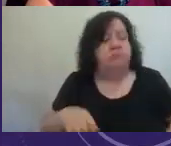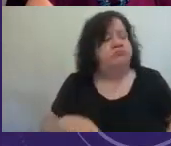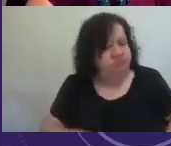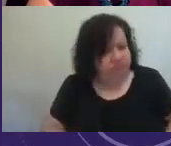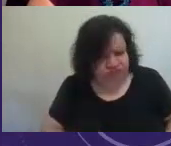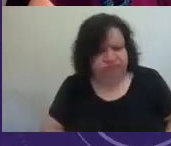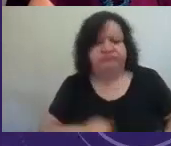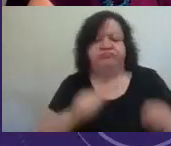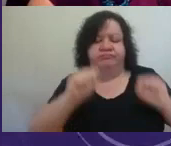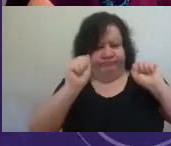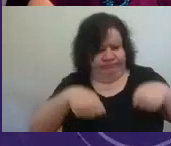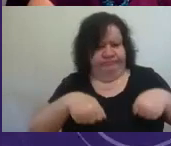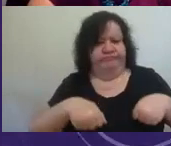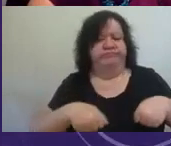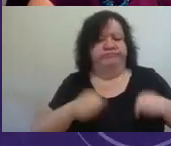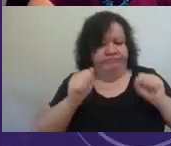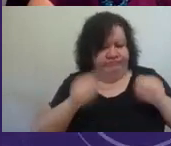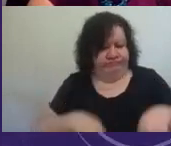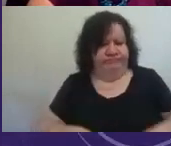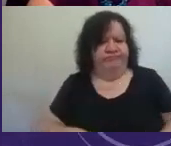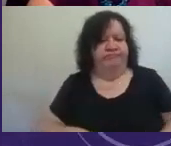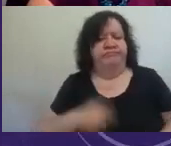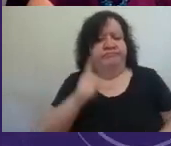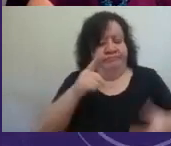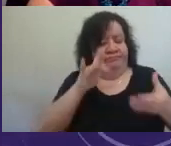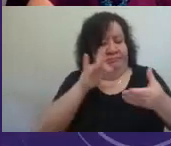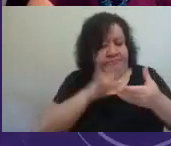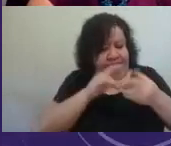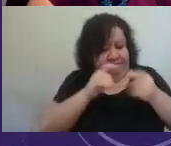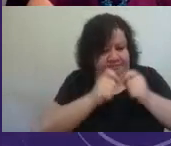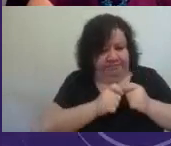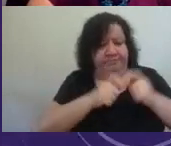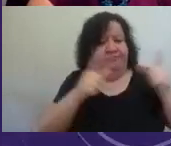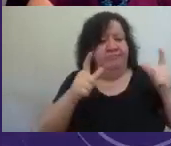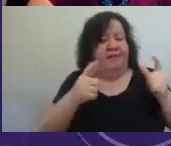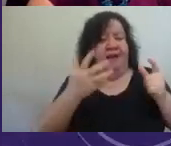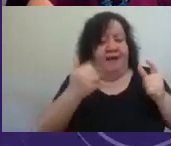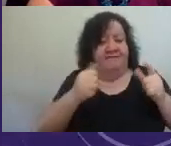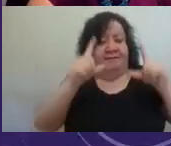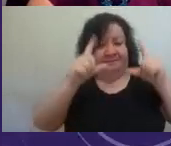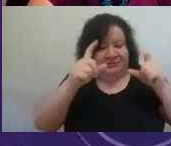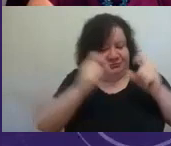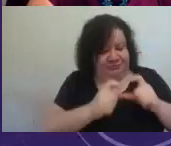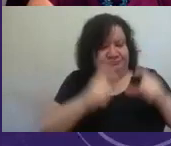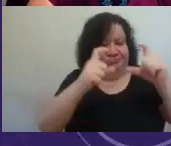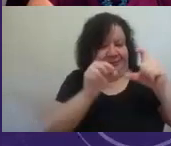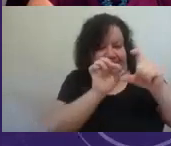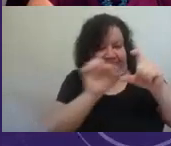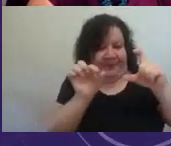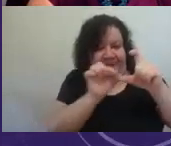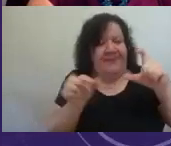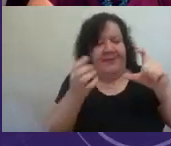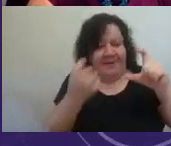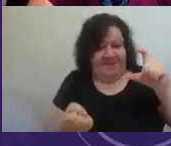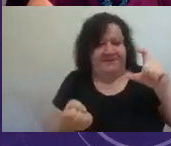post, you upload the photo from your phone, and then when you edit, you click edit over the picture, and